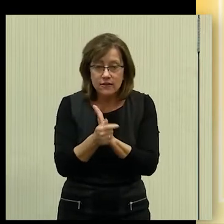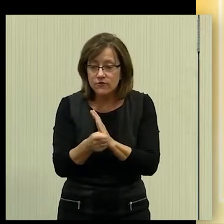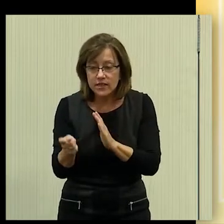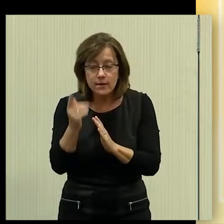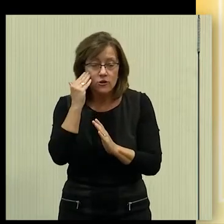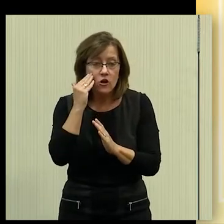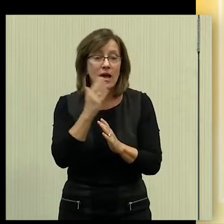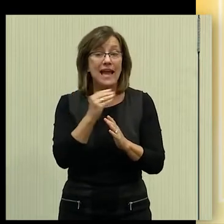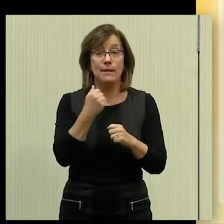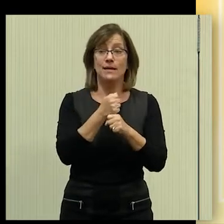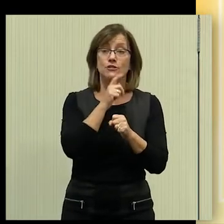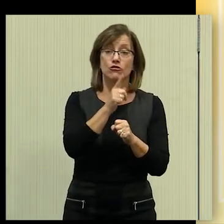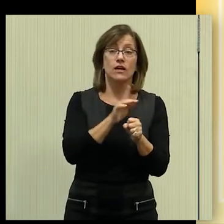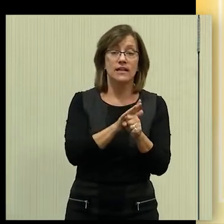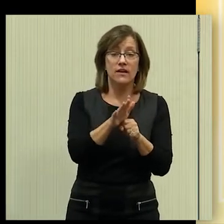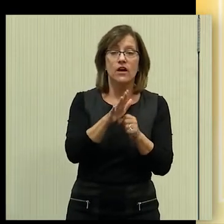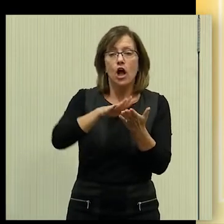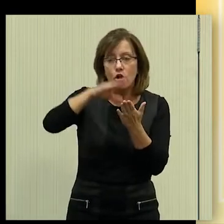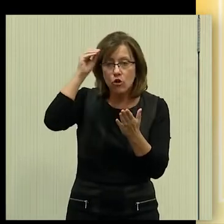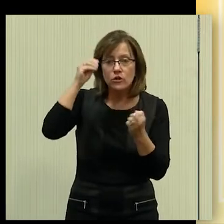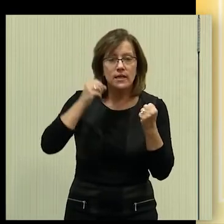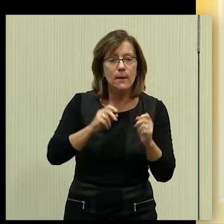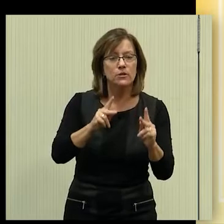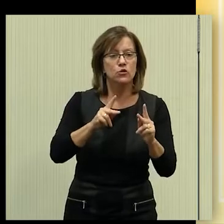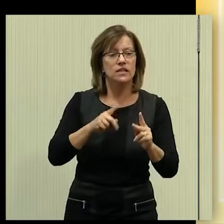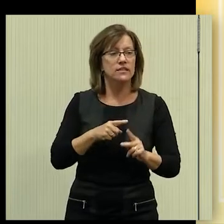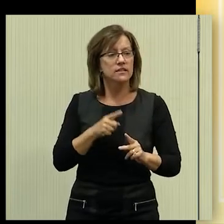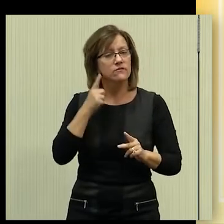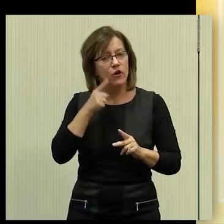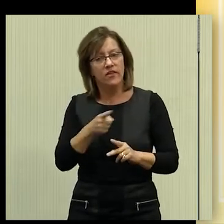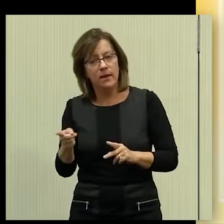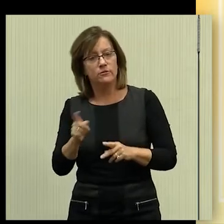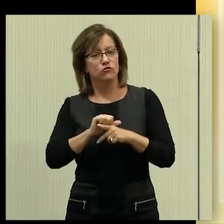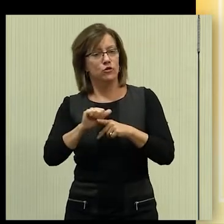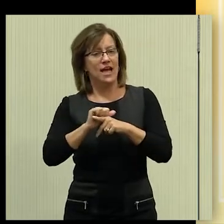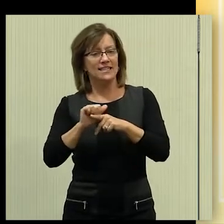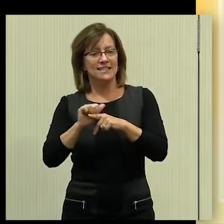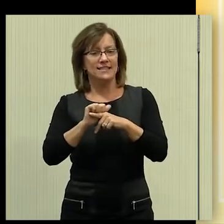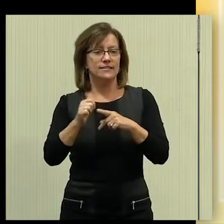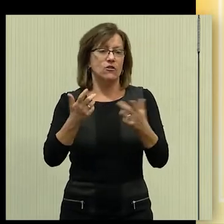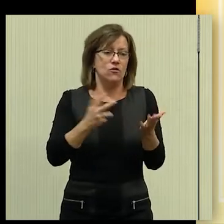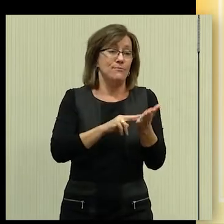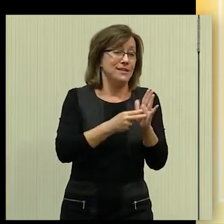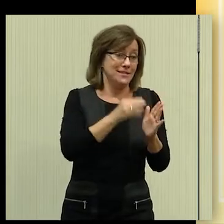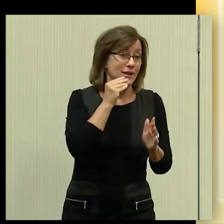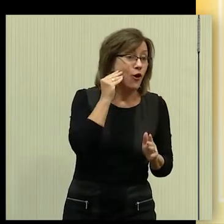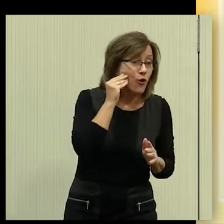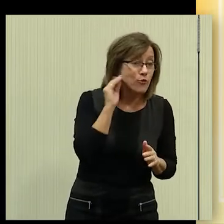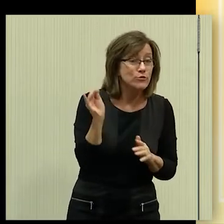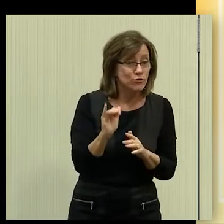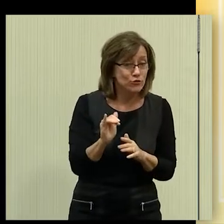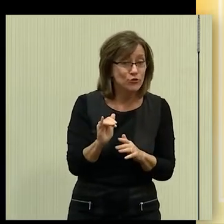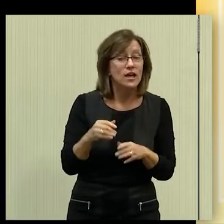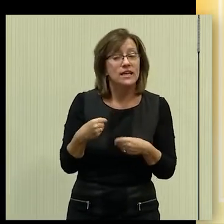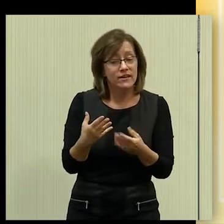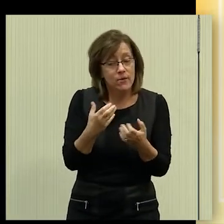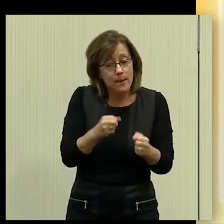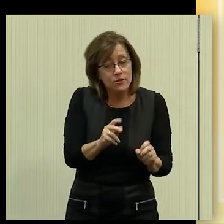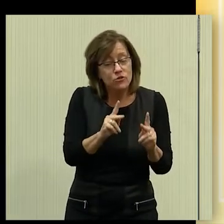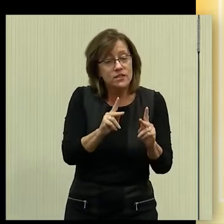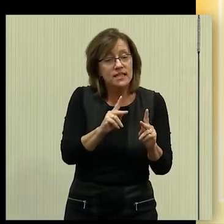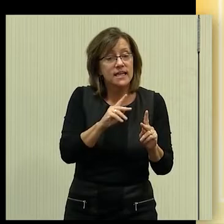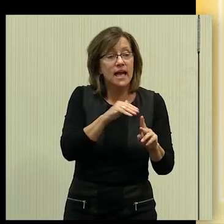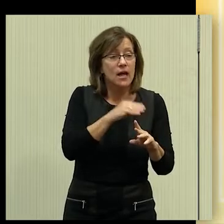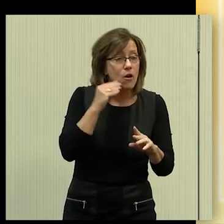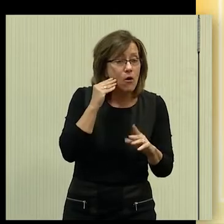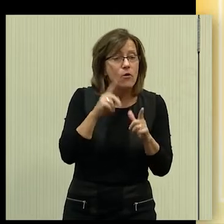sure there are enough learning opportunities so that they can practice. So this means at home too, giving them opportunities at home or in other settings